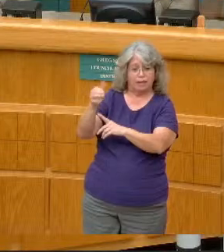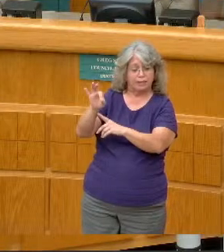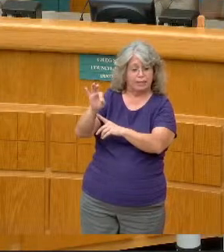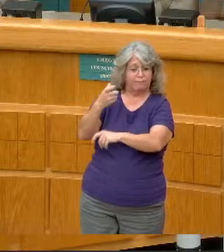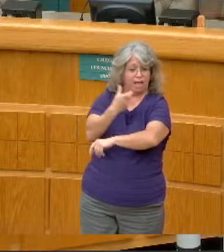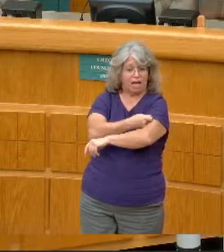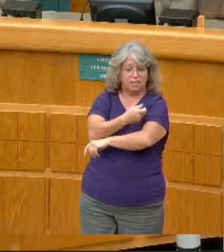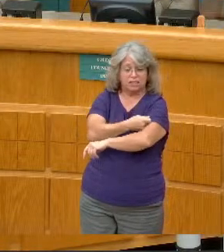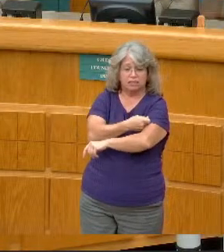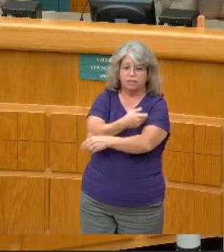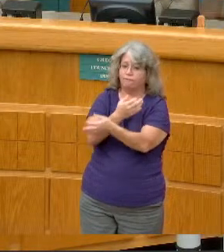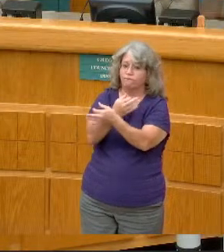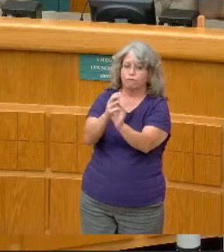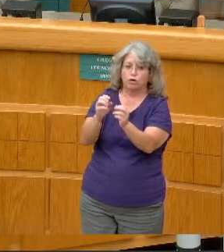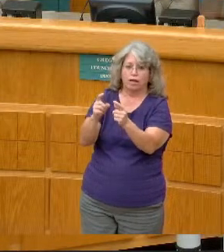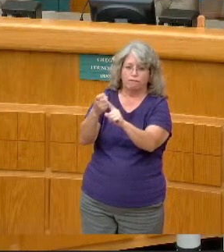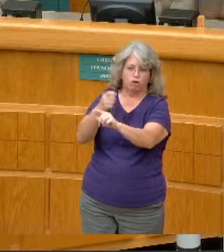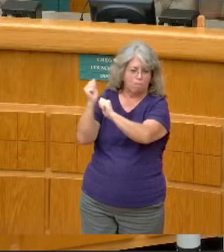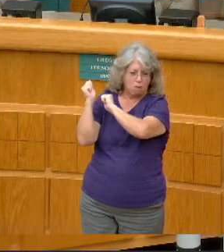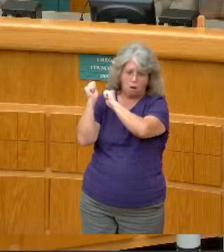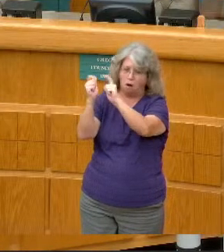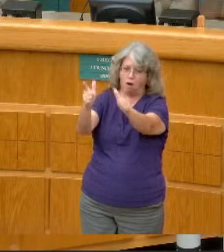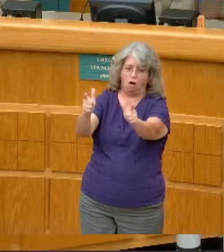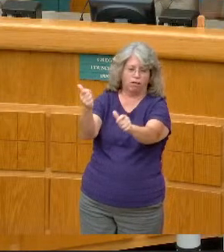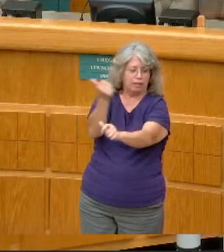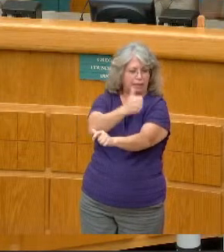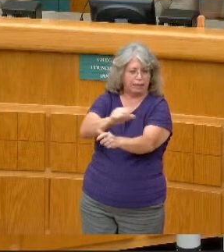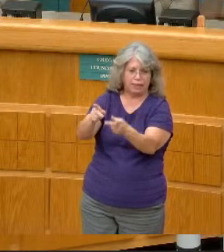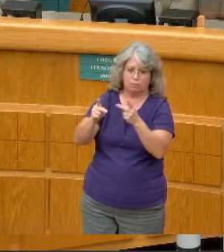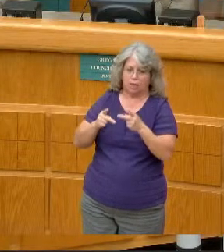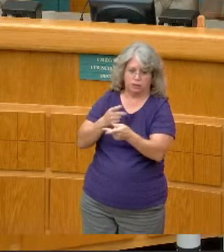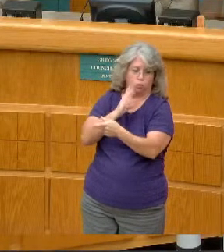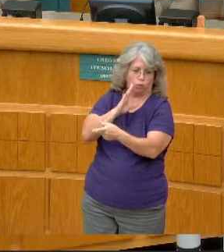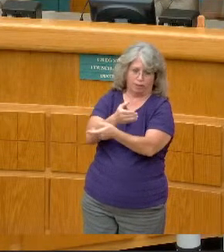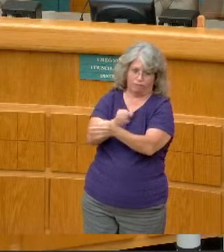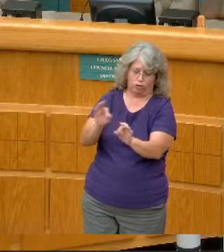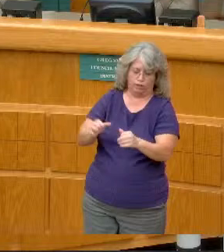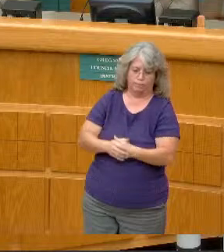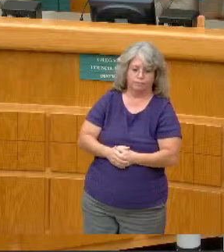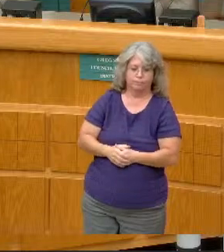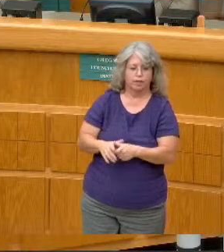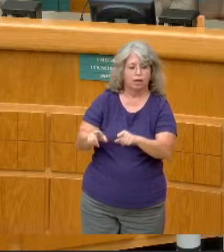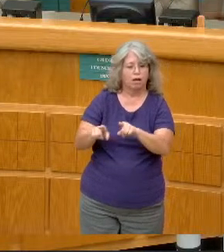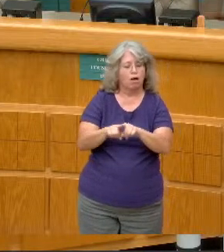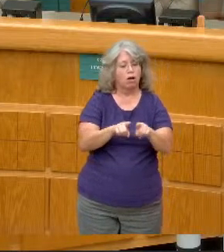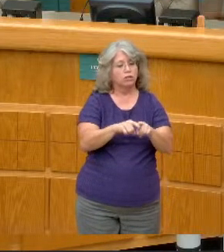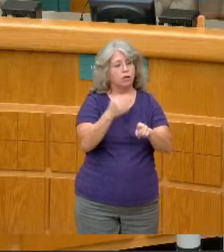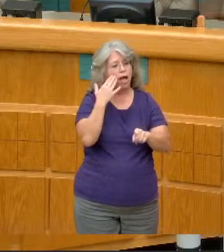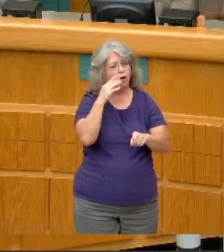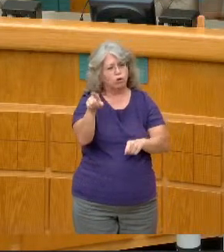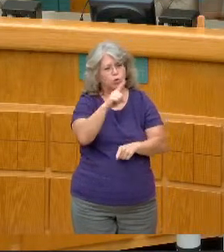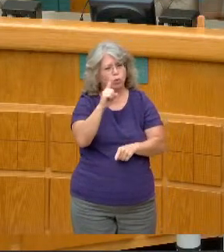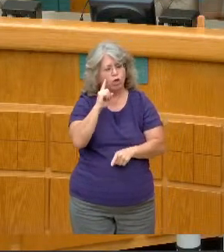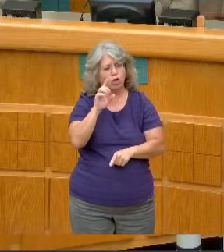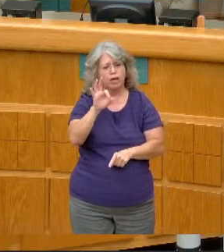Also, for those of you that have not heard, FEMA currently has money available to help